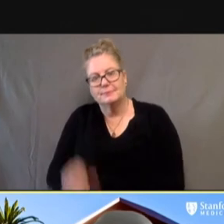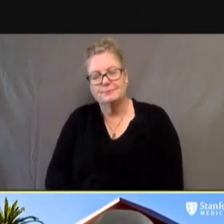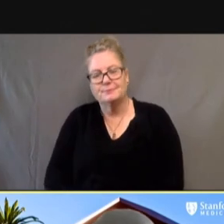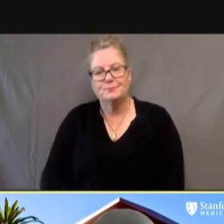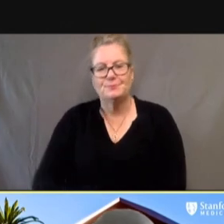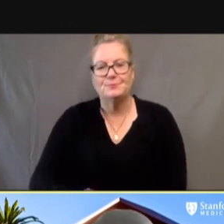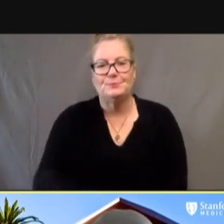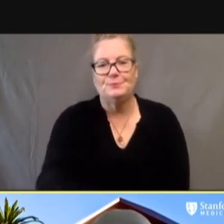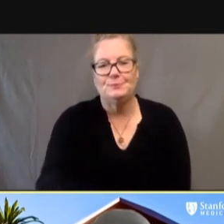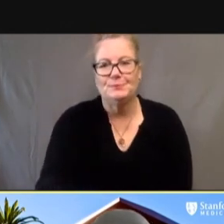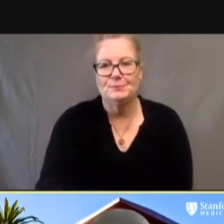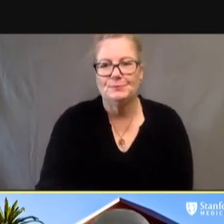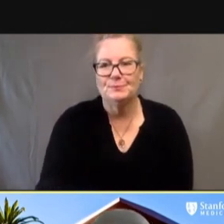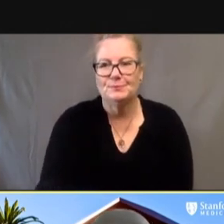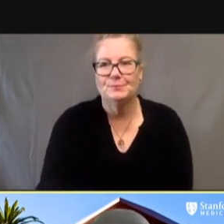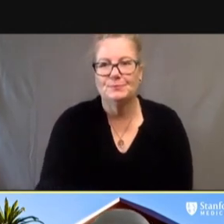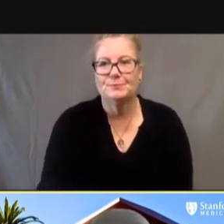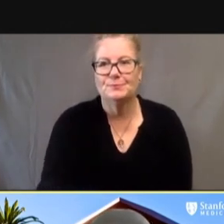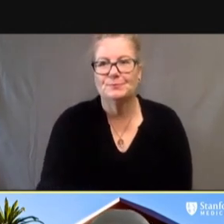Next slide.